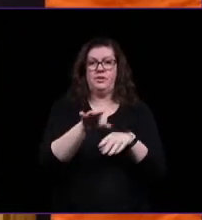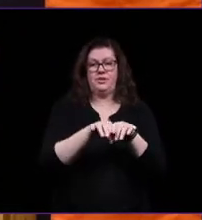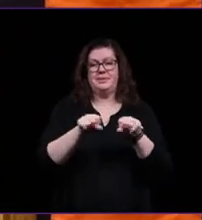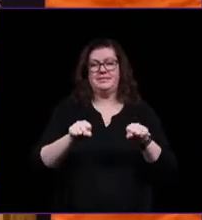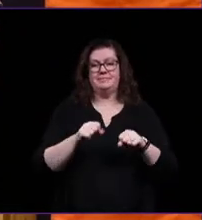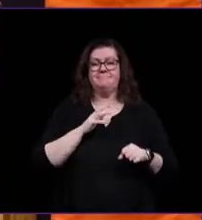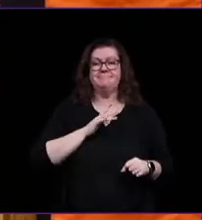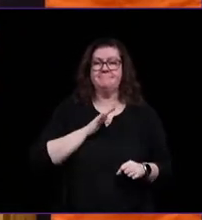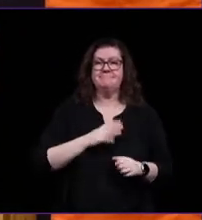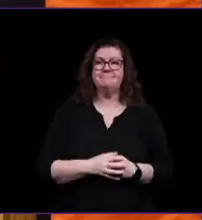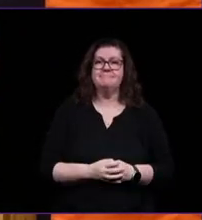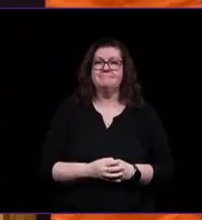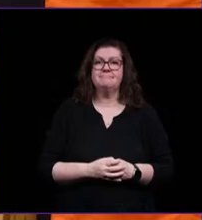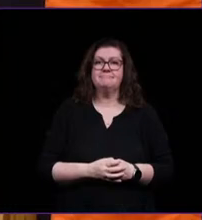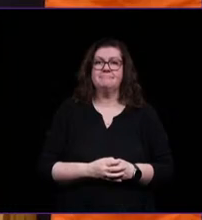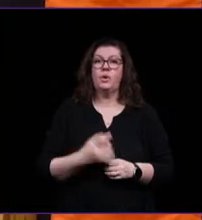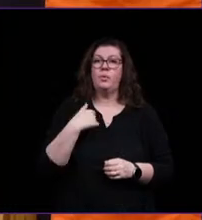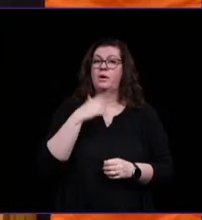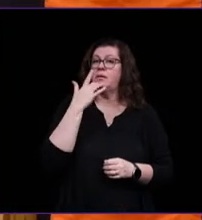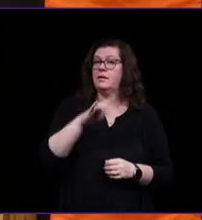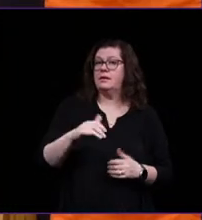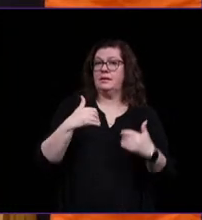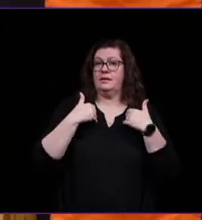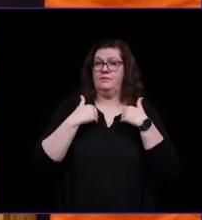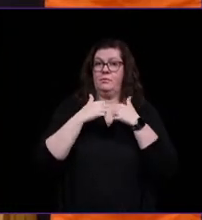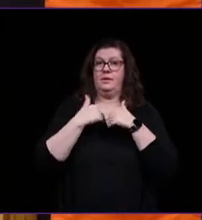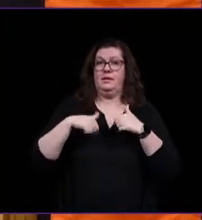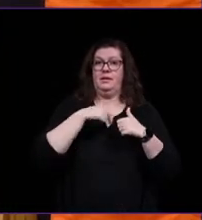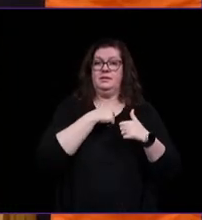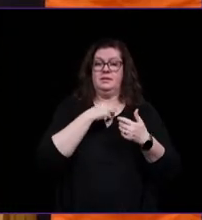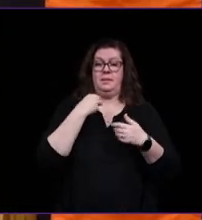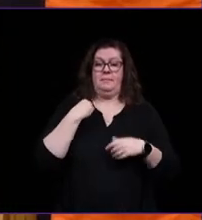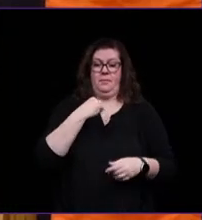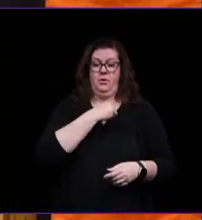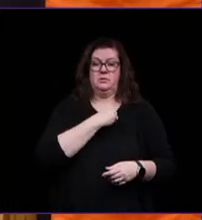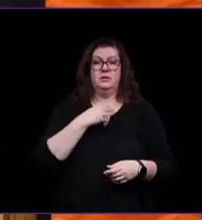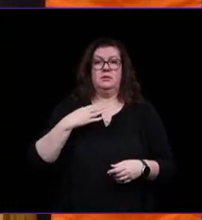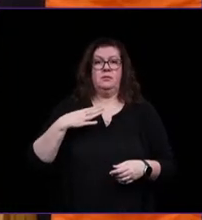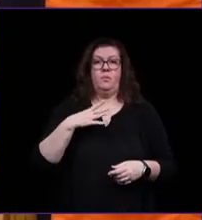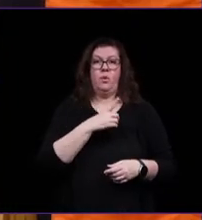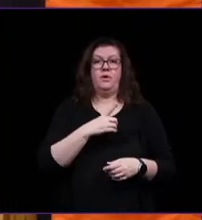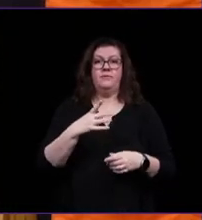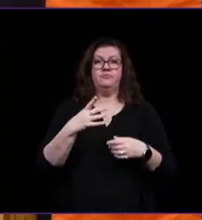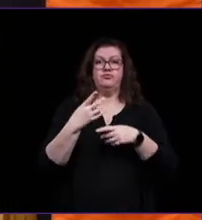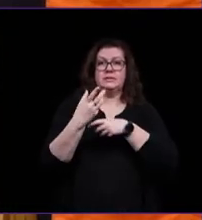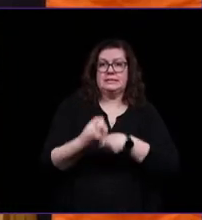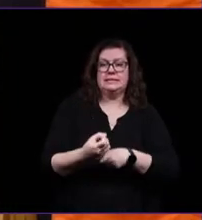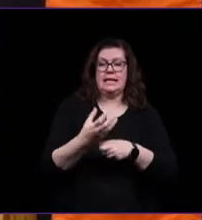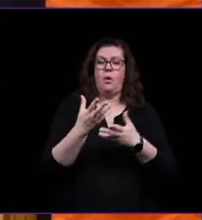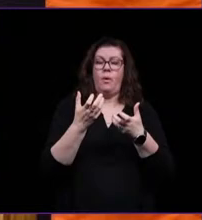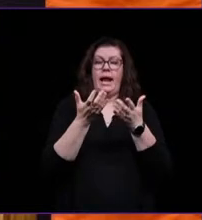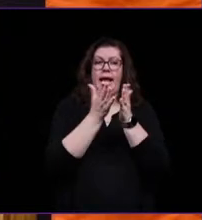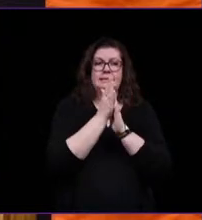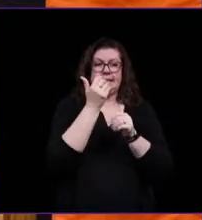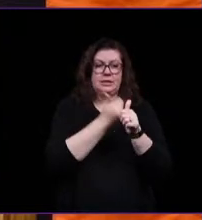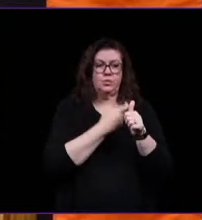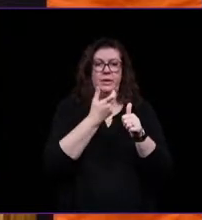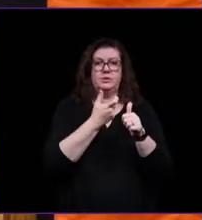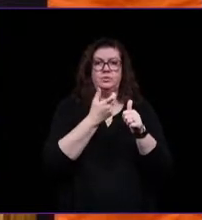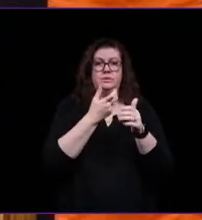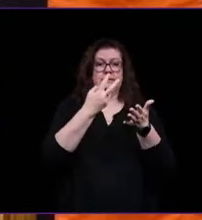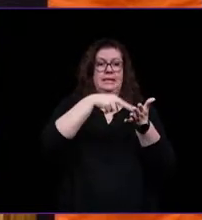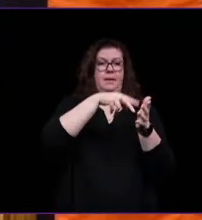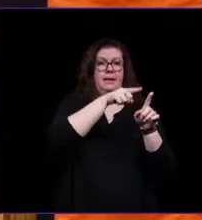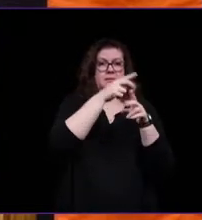We're privileged to have with us members of the University Board of Trustees. I would like to ask each to please stand as I call their name and remain